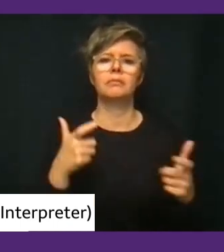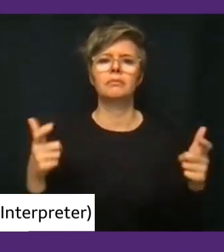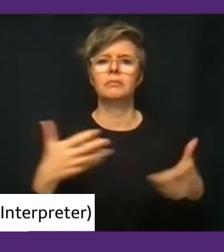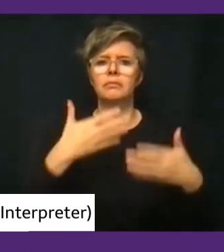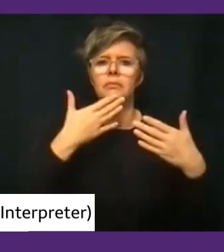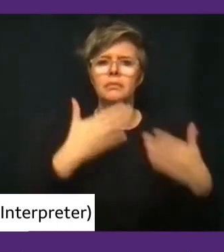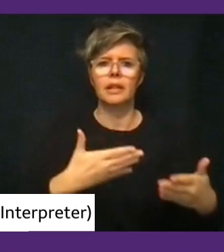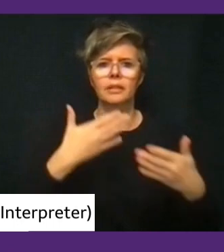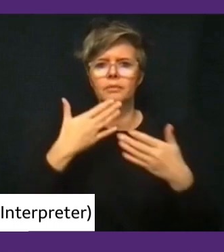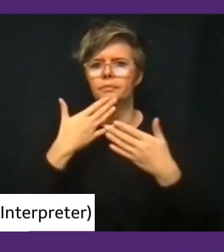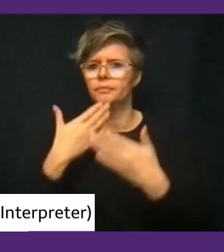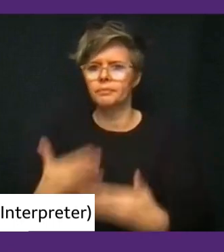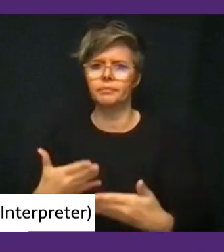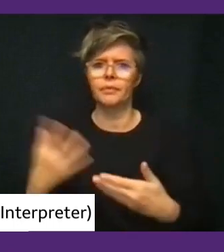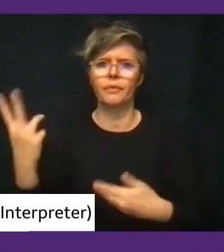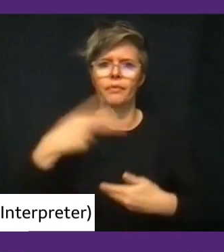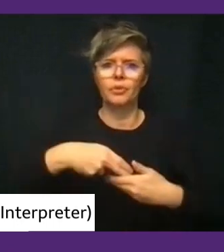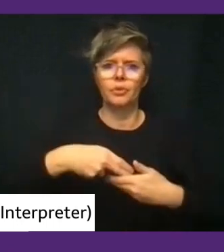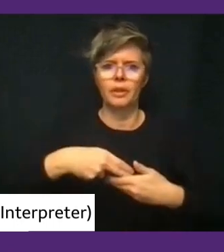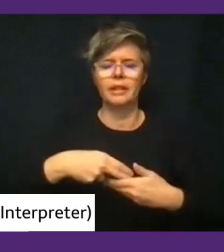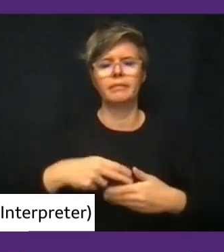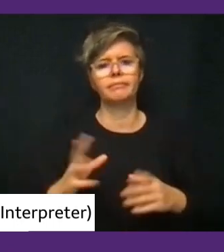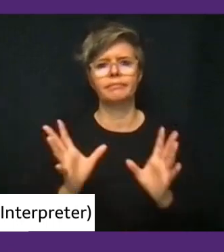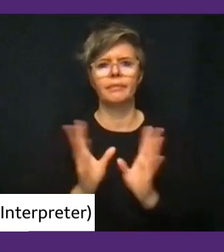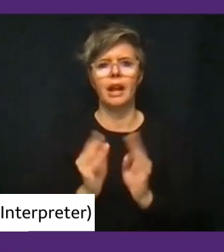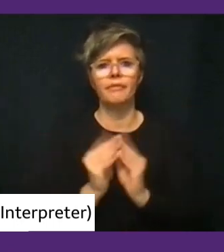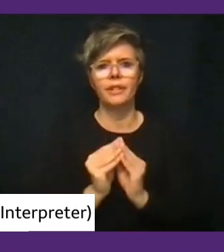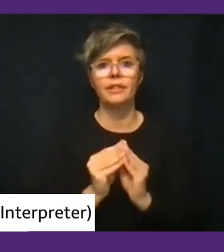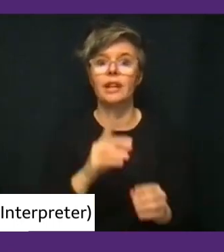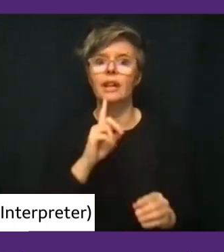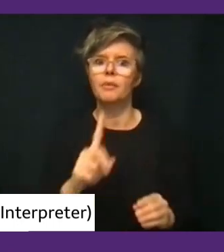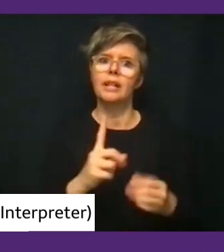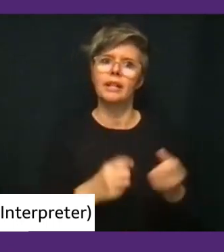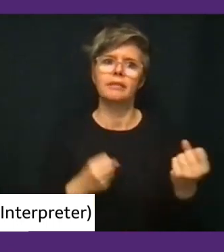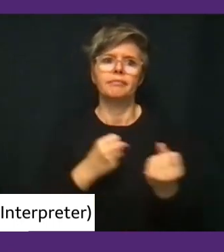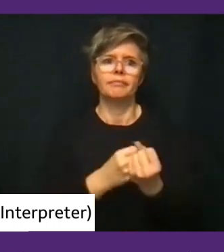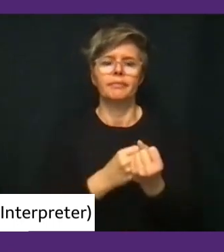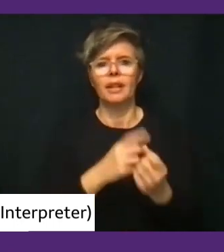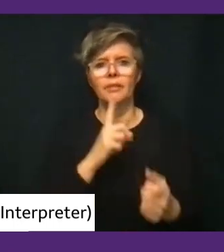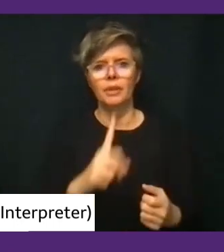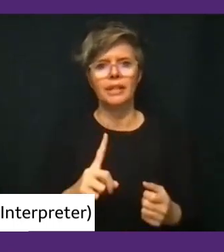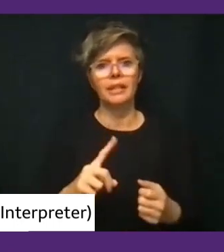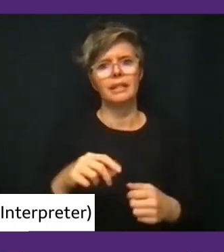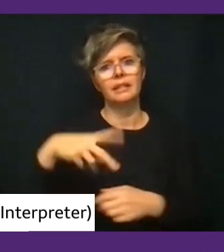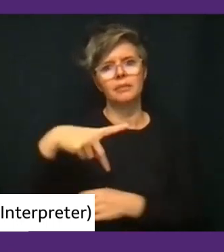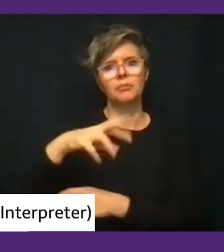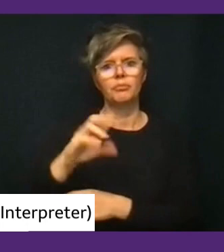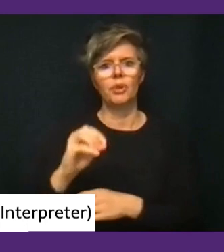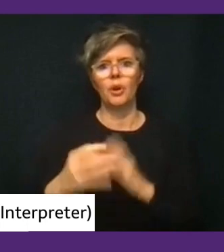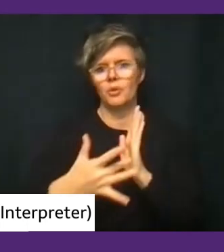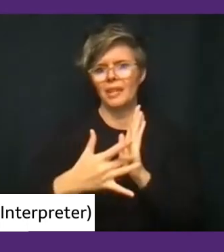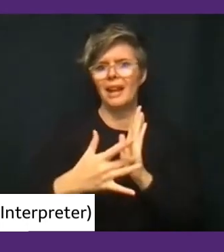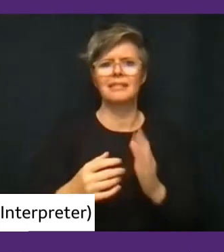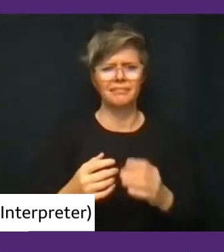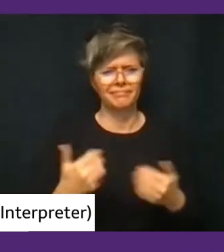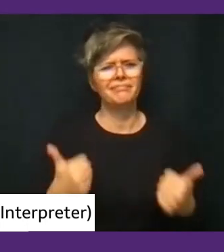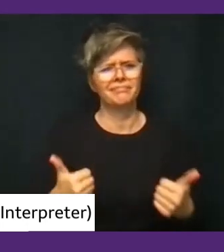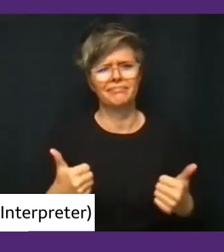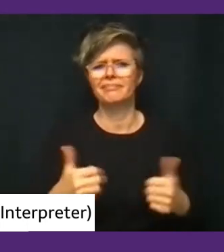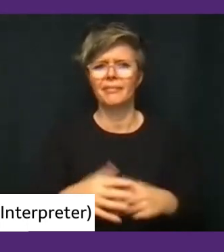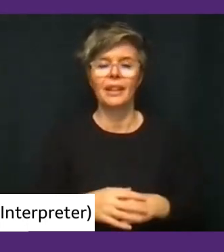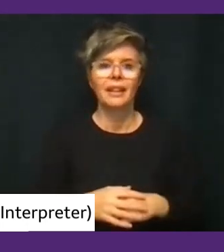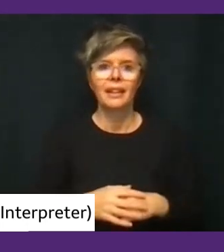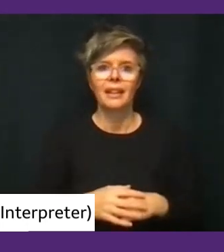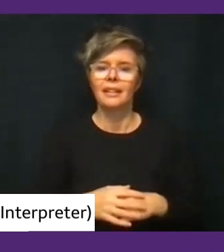today, and for your support for TechShare Pro and AbilityNet and all the other things that are going on around us anyway. And I look forward to catching up